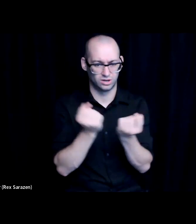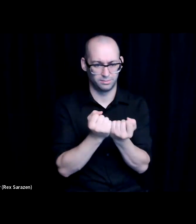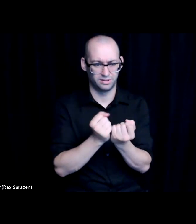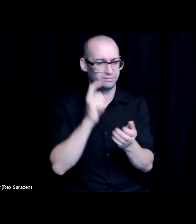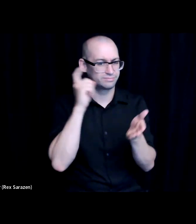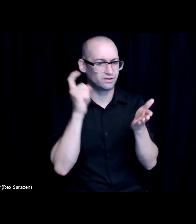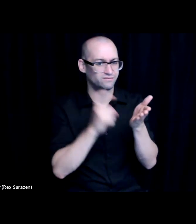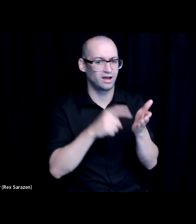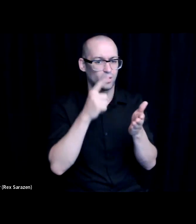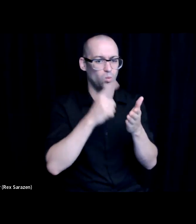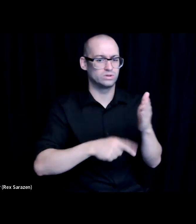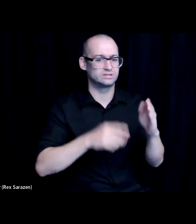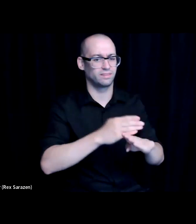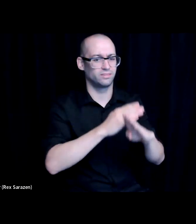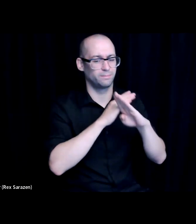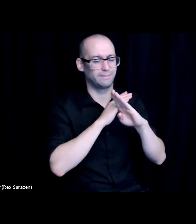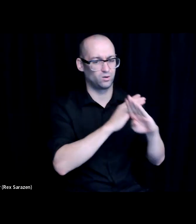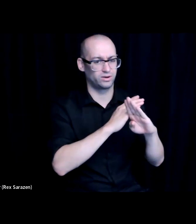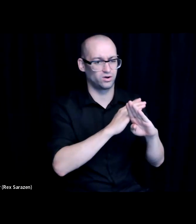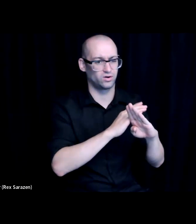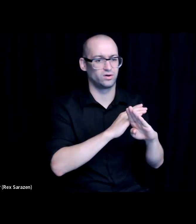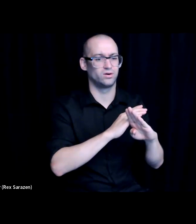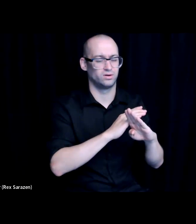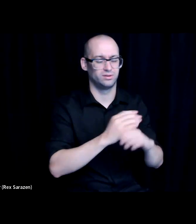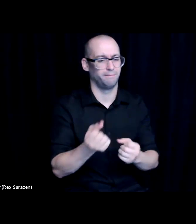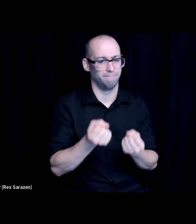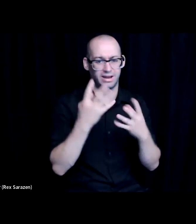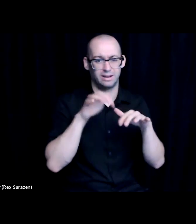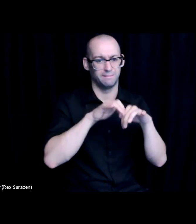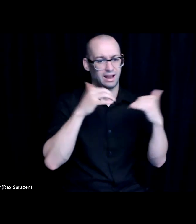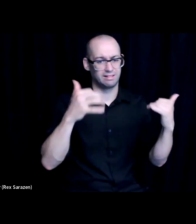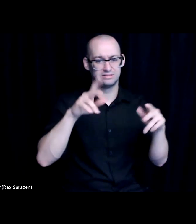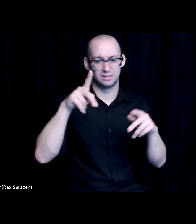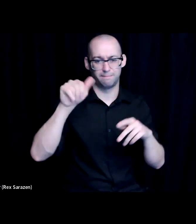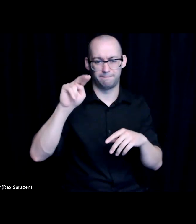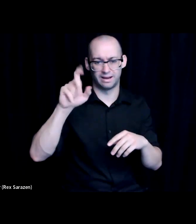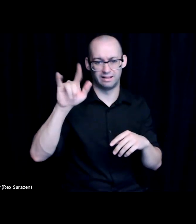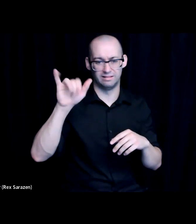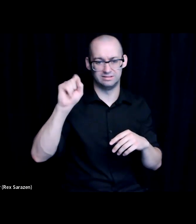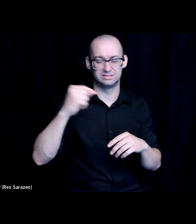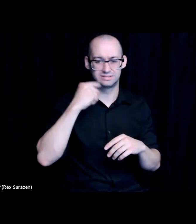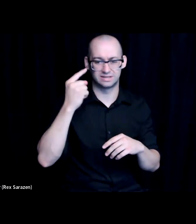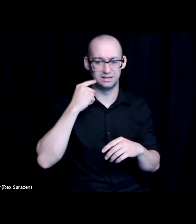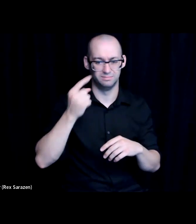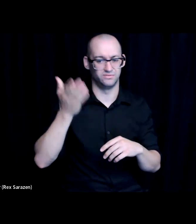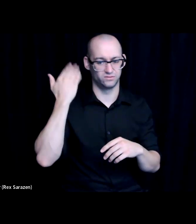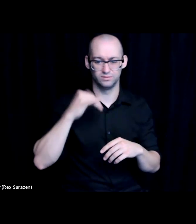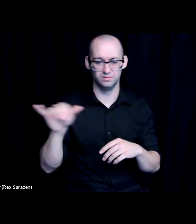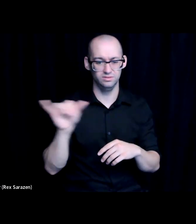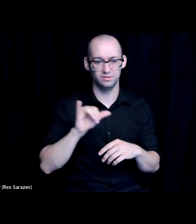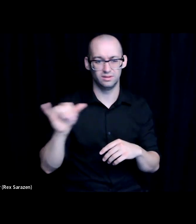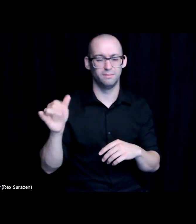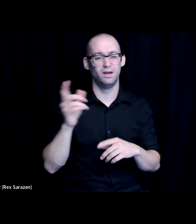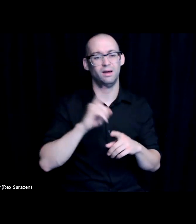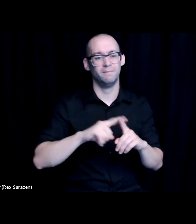what the barriers to healthcare that many of the panelists before me had all highlighted, but then also drilling into what are the solutions that